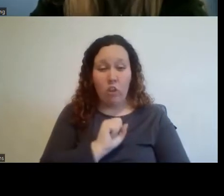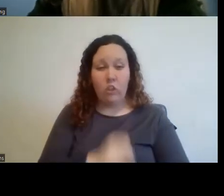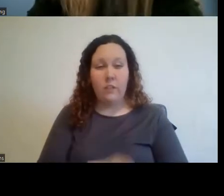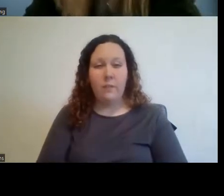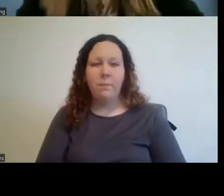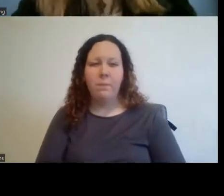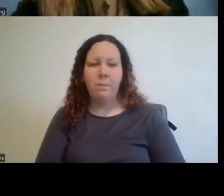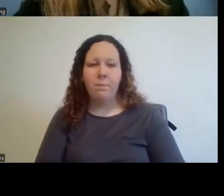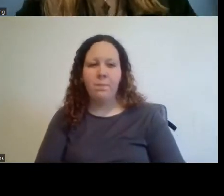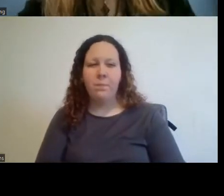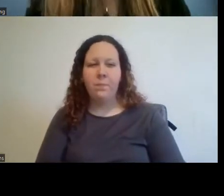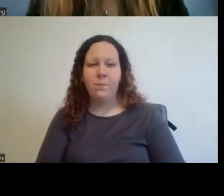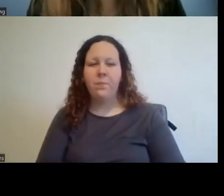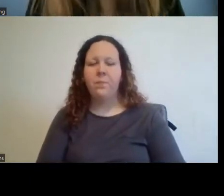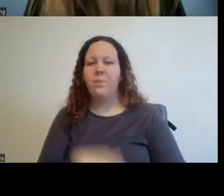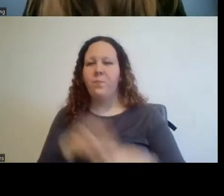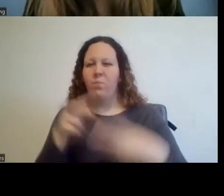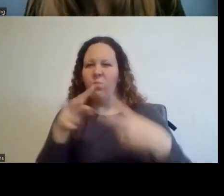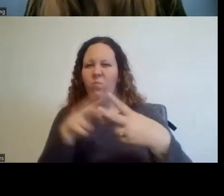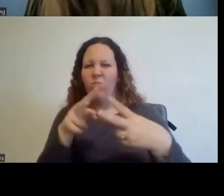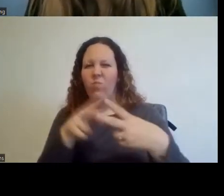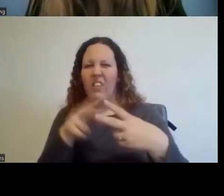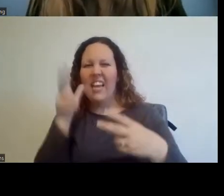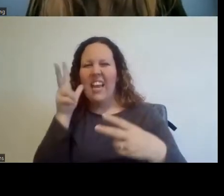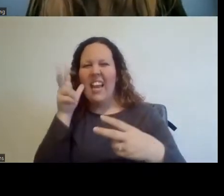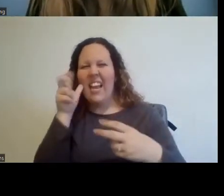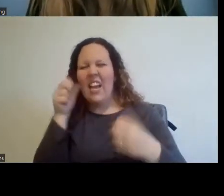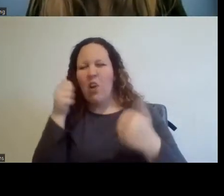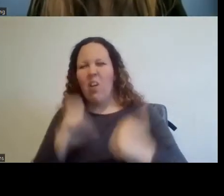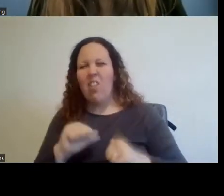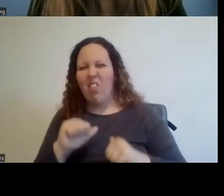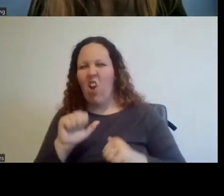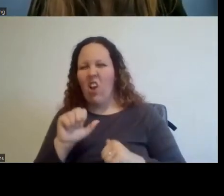And these are hearing loss simulations.